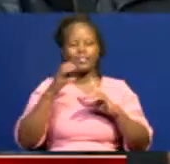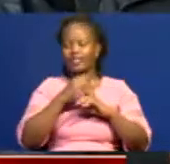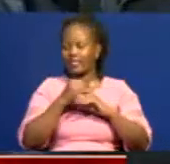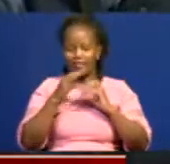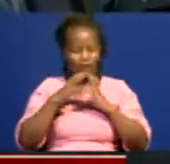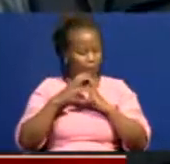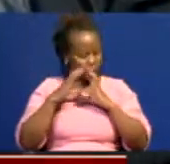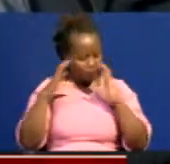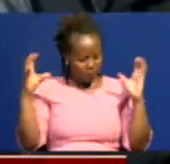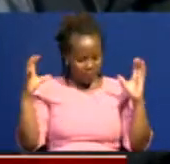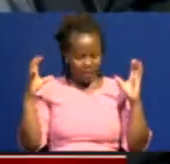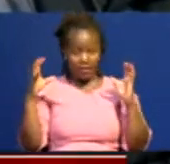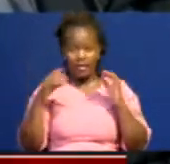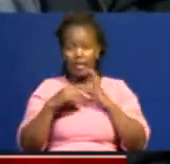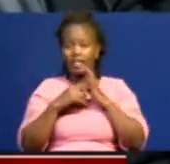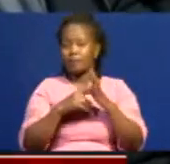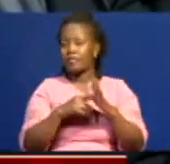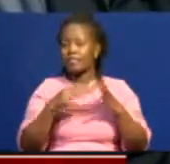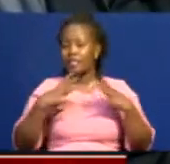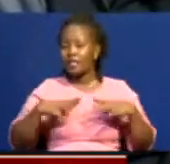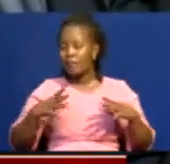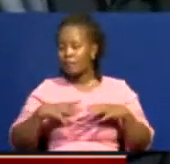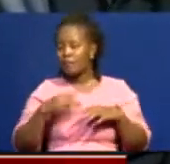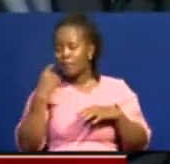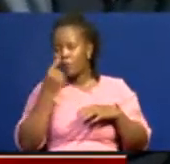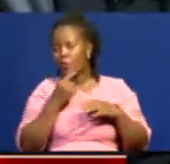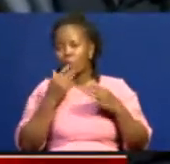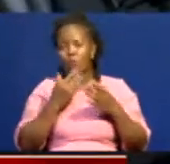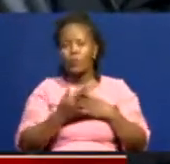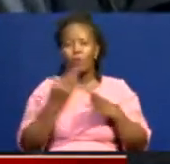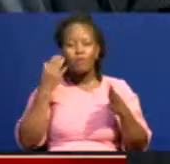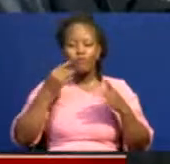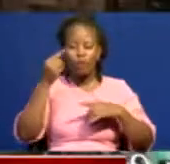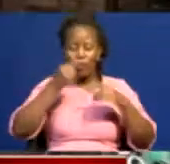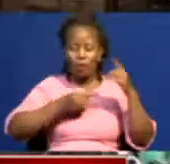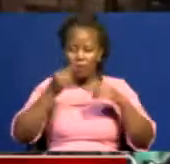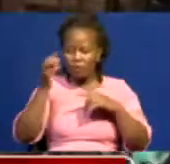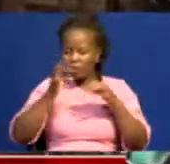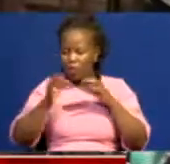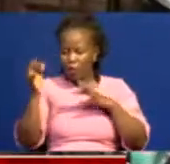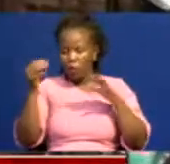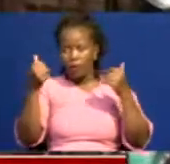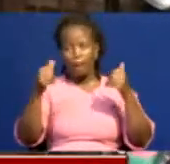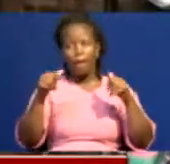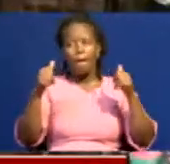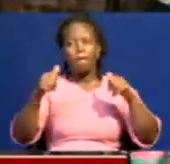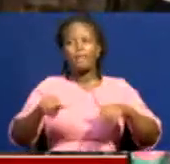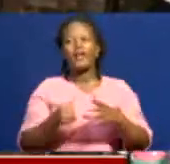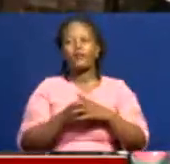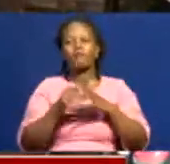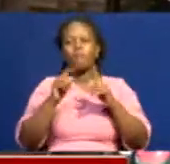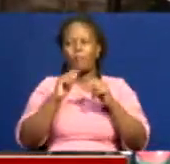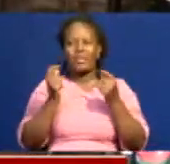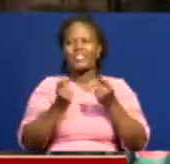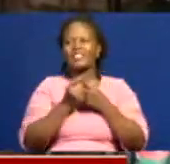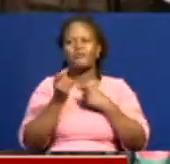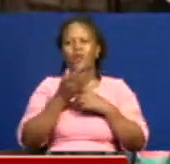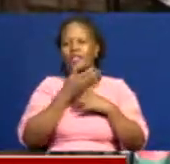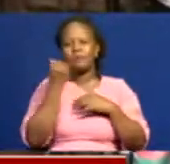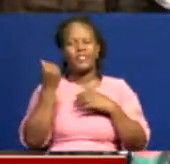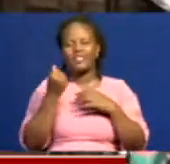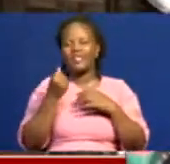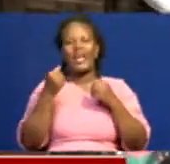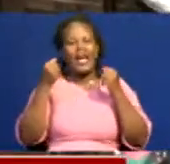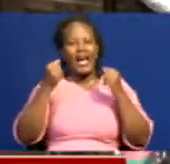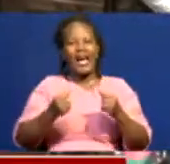win, especially for people who have not been in competition for so long. The team performed very well. We're not able to go with the full